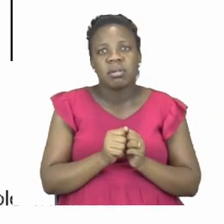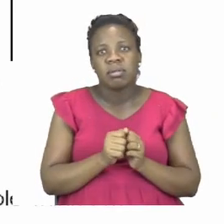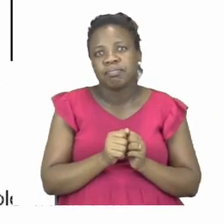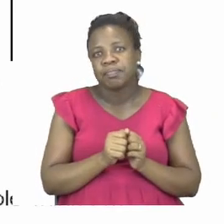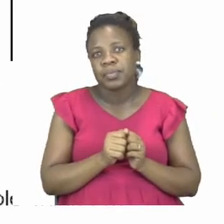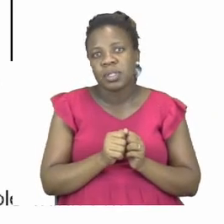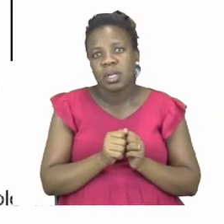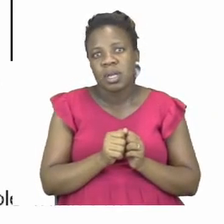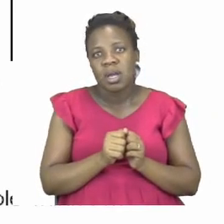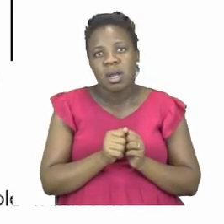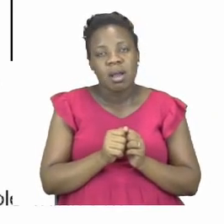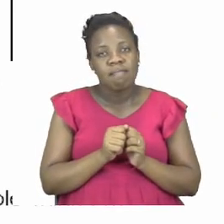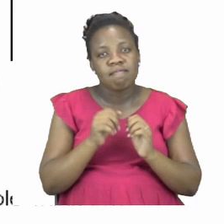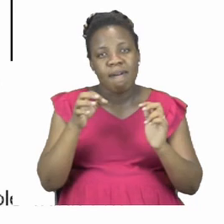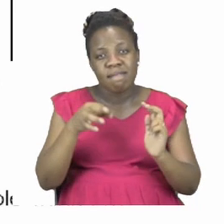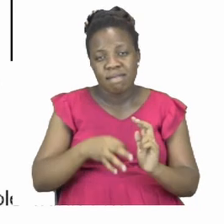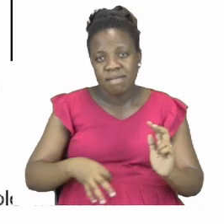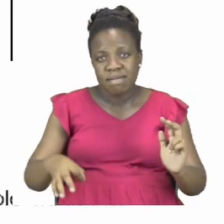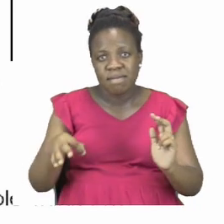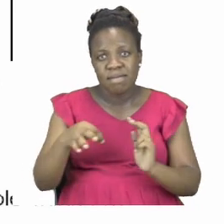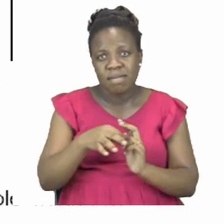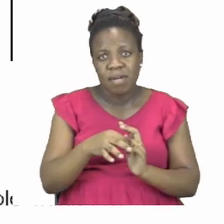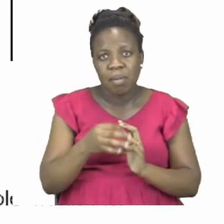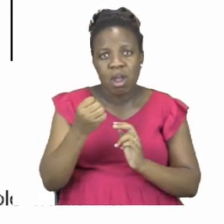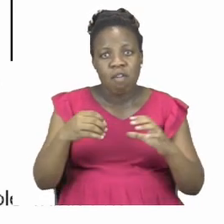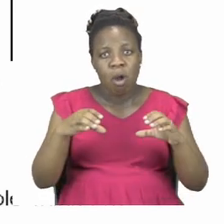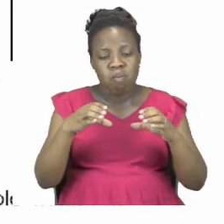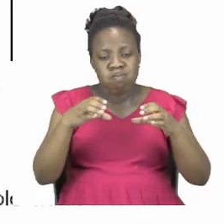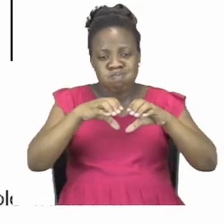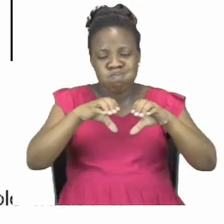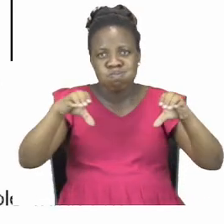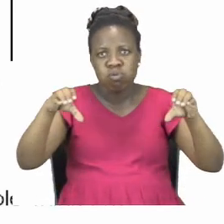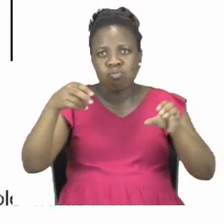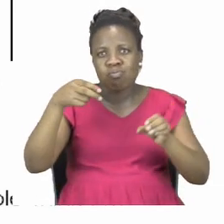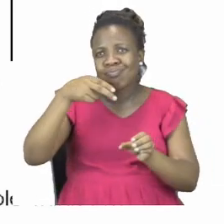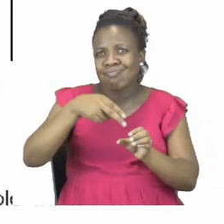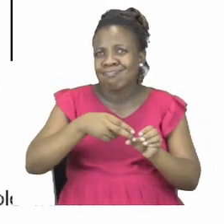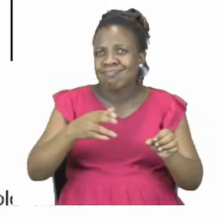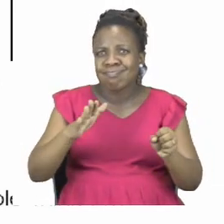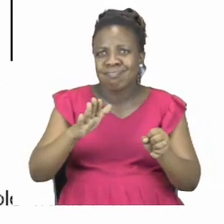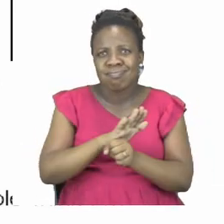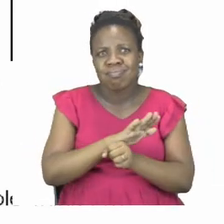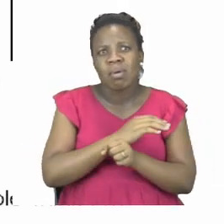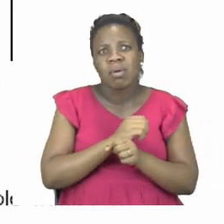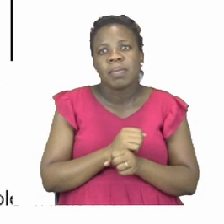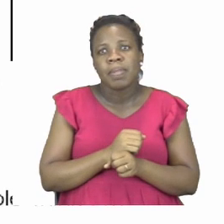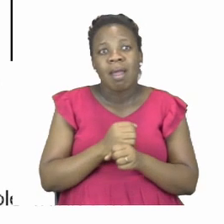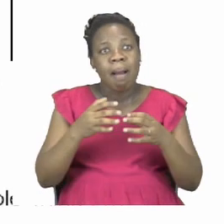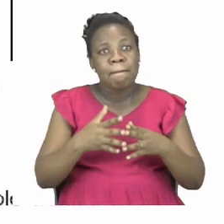as liquid. Big trucks take me to farms to fill